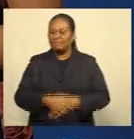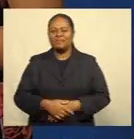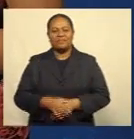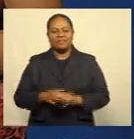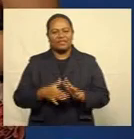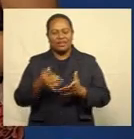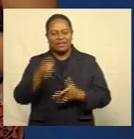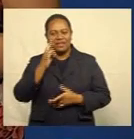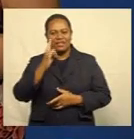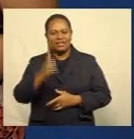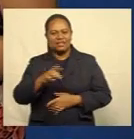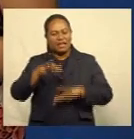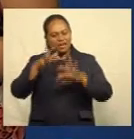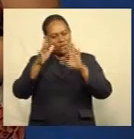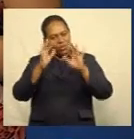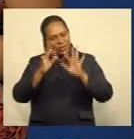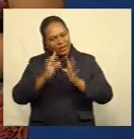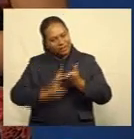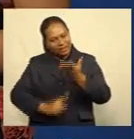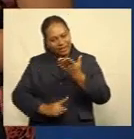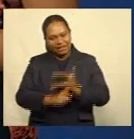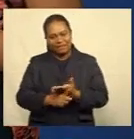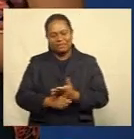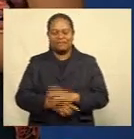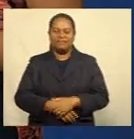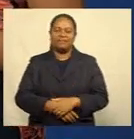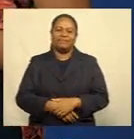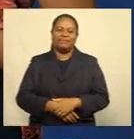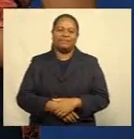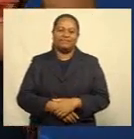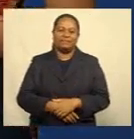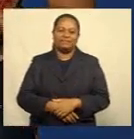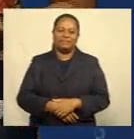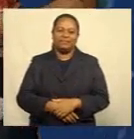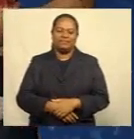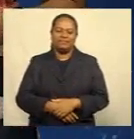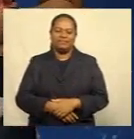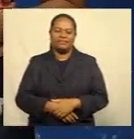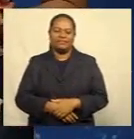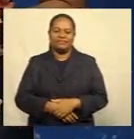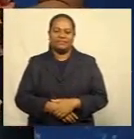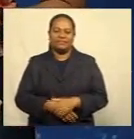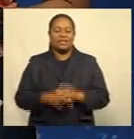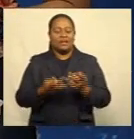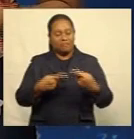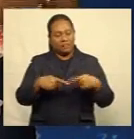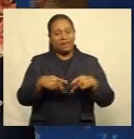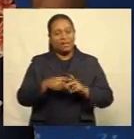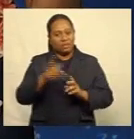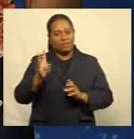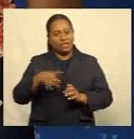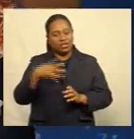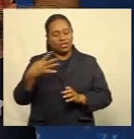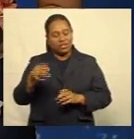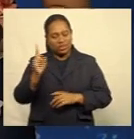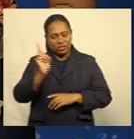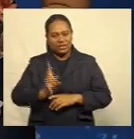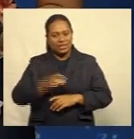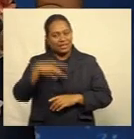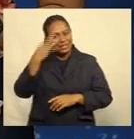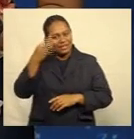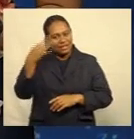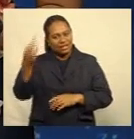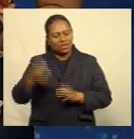mind showers will start rolling in from upper north. The places we will be checking out today is